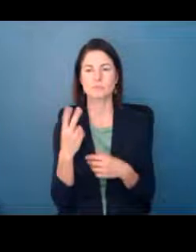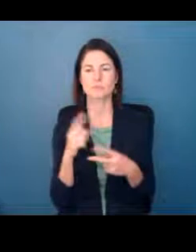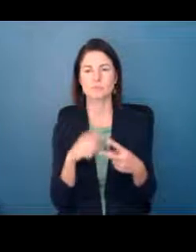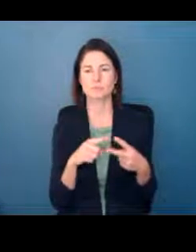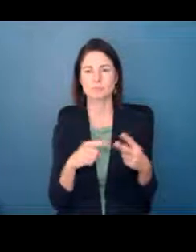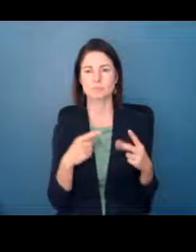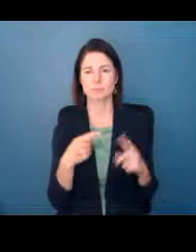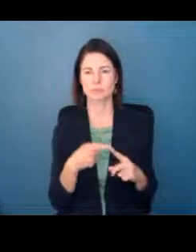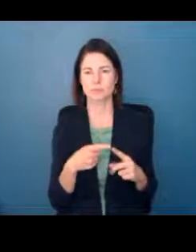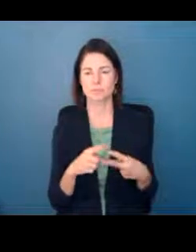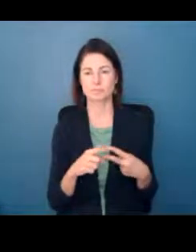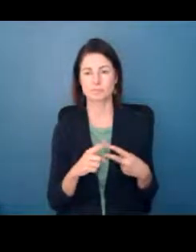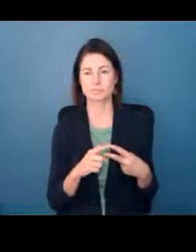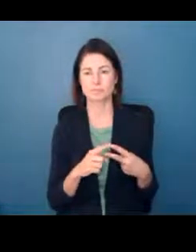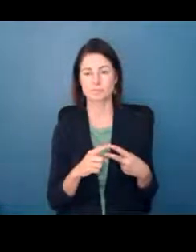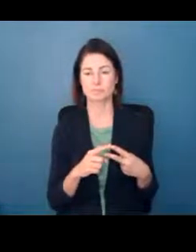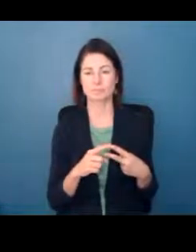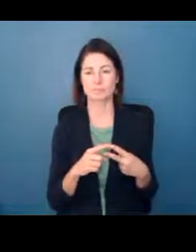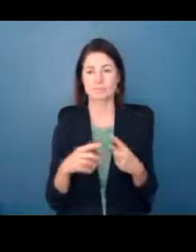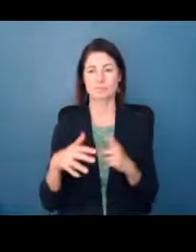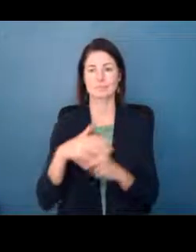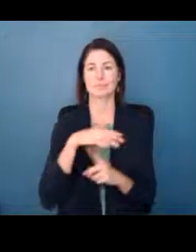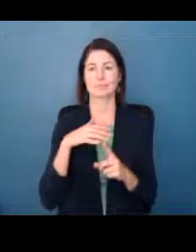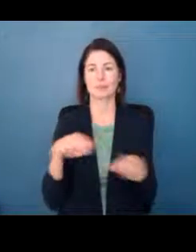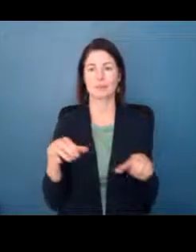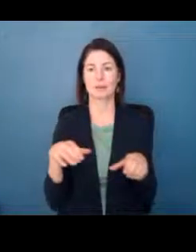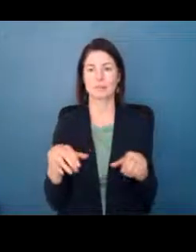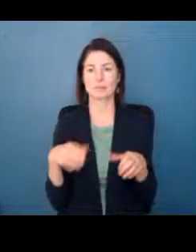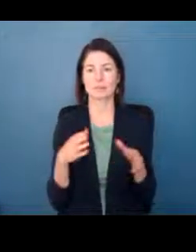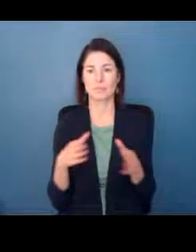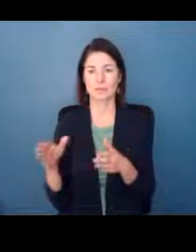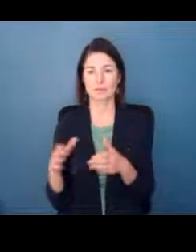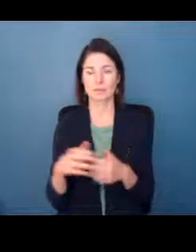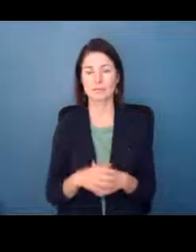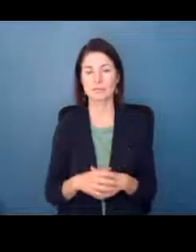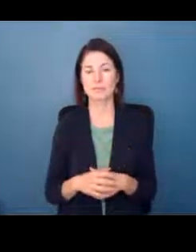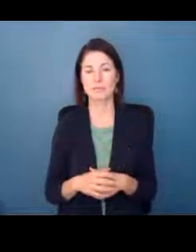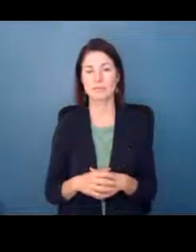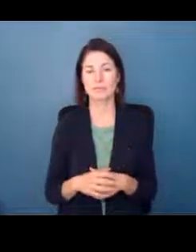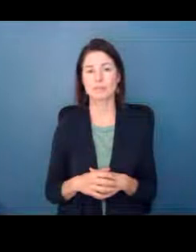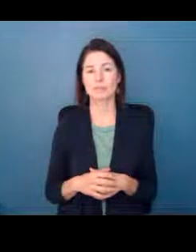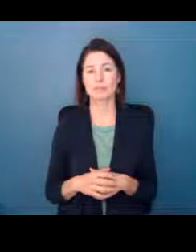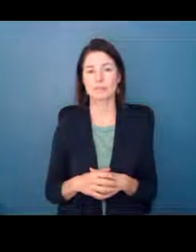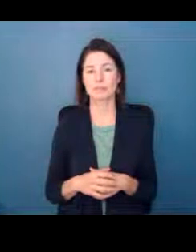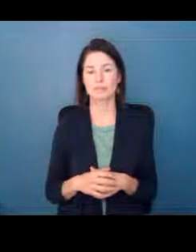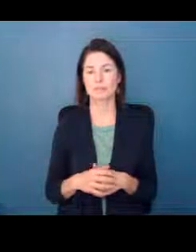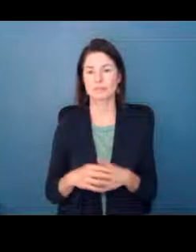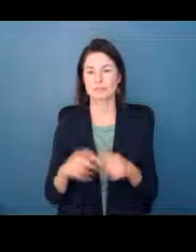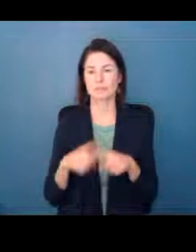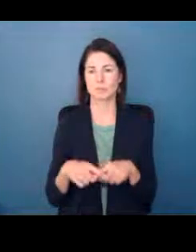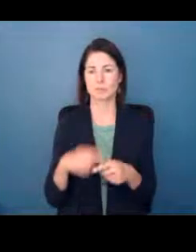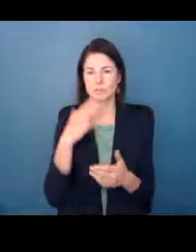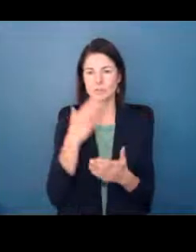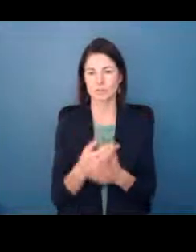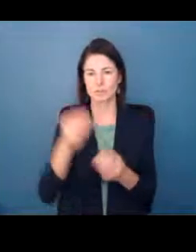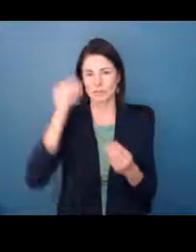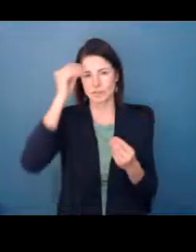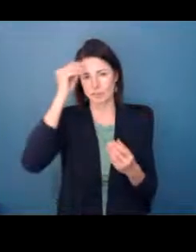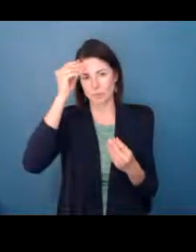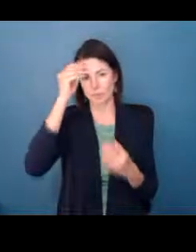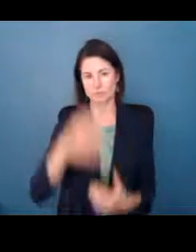One is the Climate Action Plan rests on good information. And